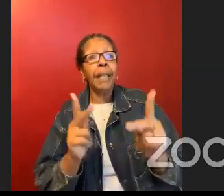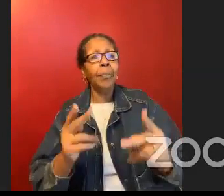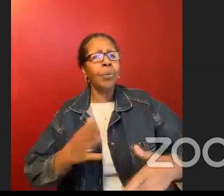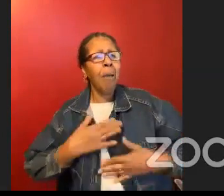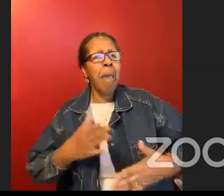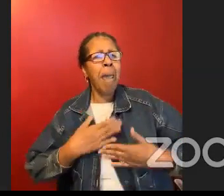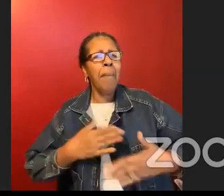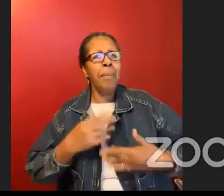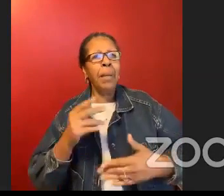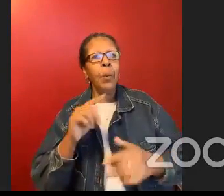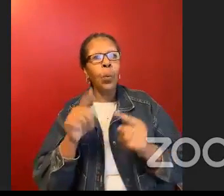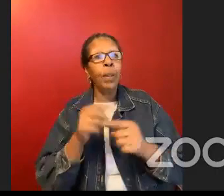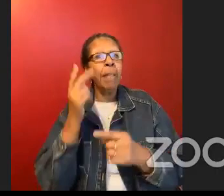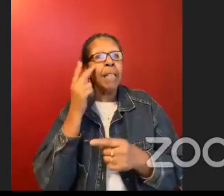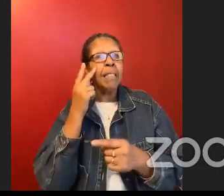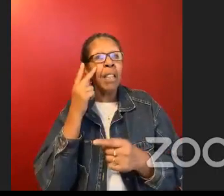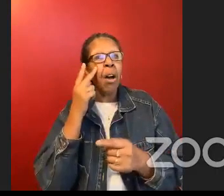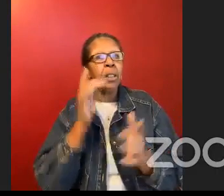saw the Lord.